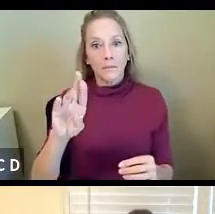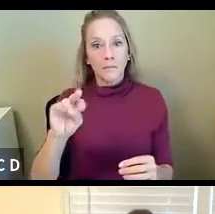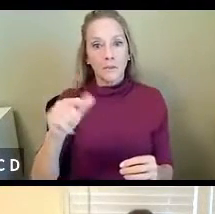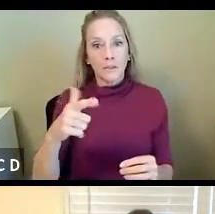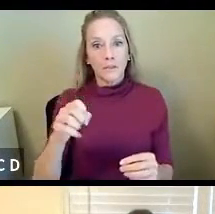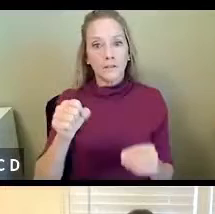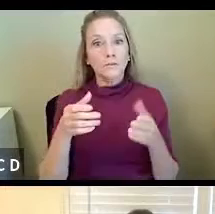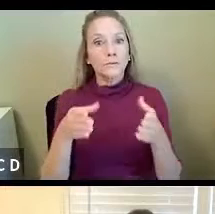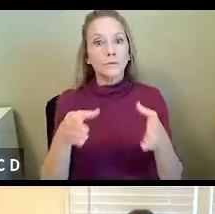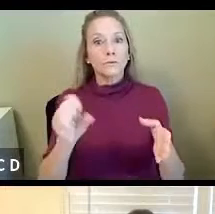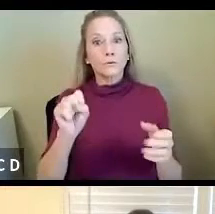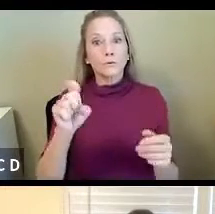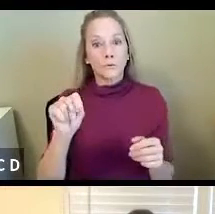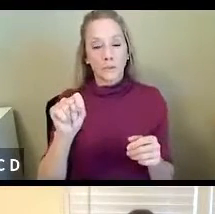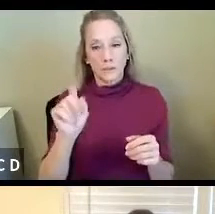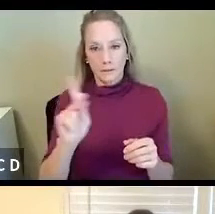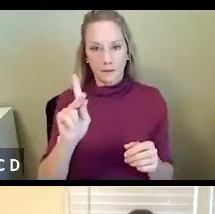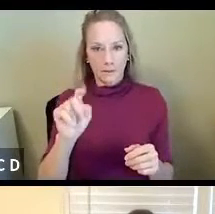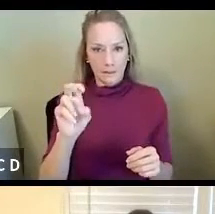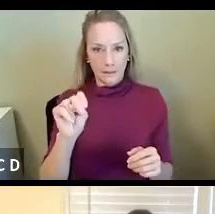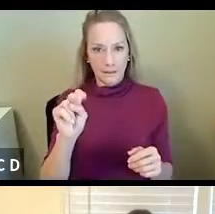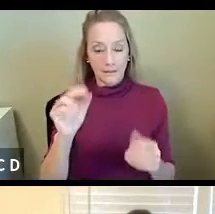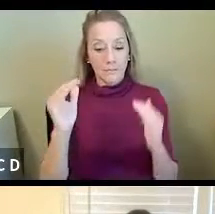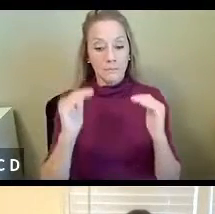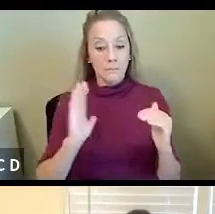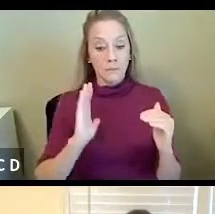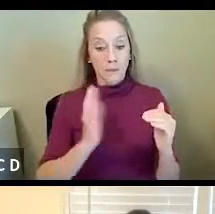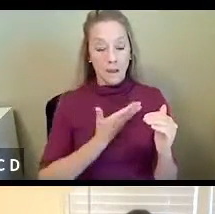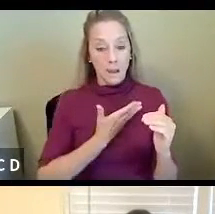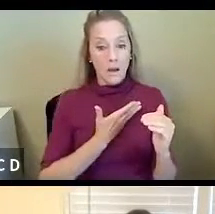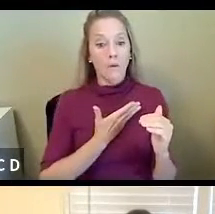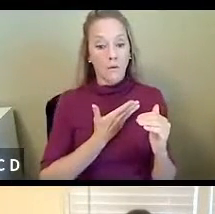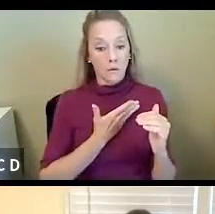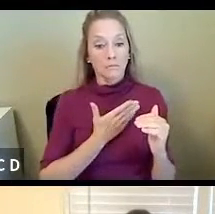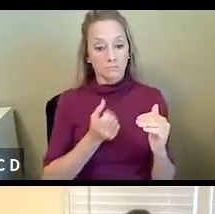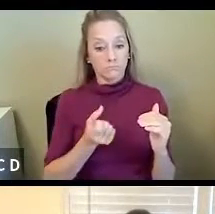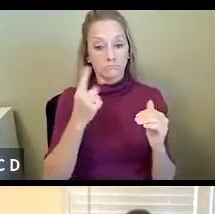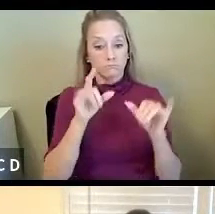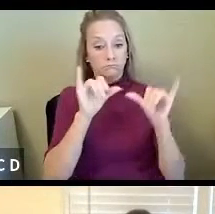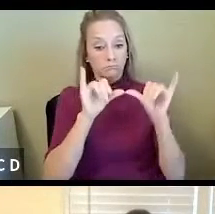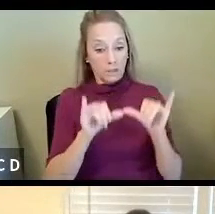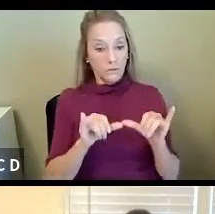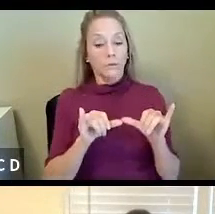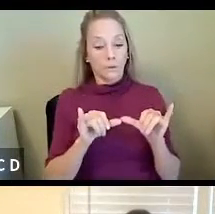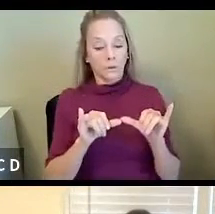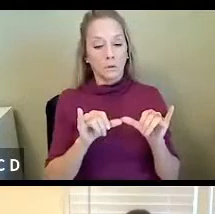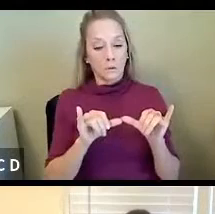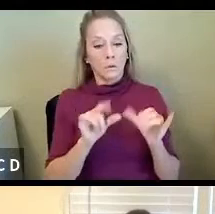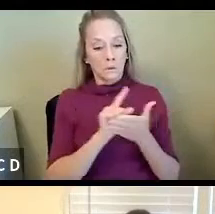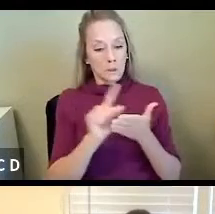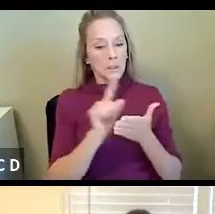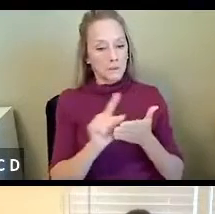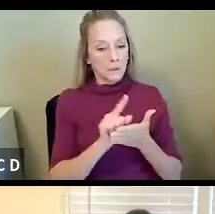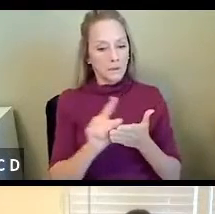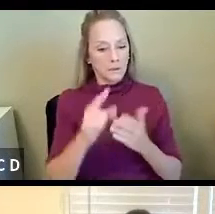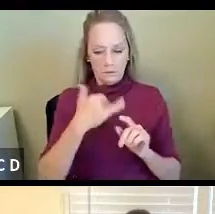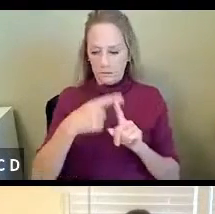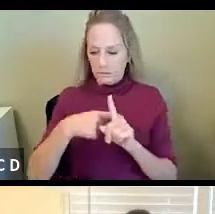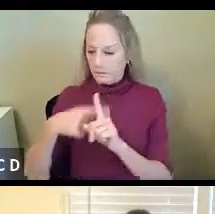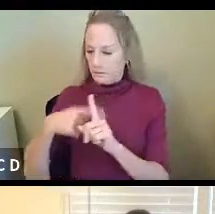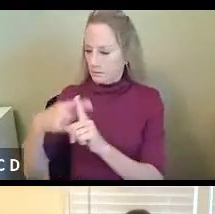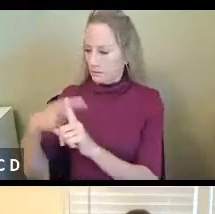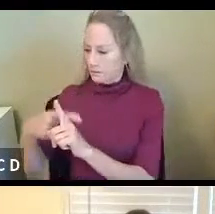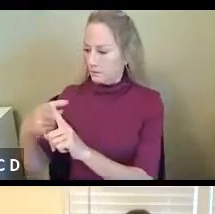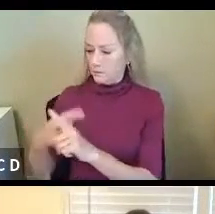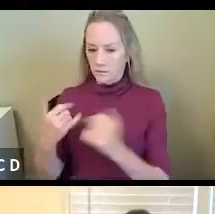Tennessee. All our measures seem to start out on the promise of weeks and turn into months. Now we no longer